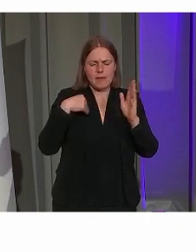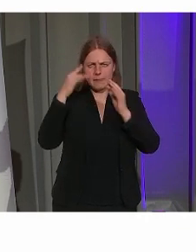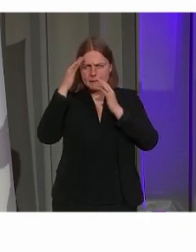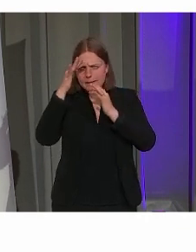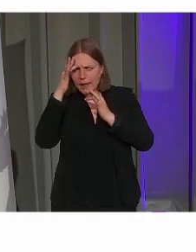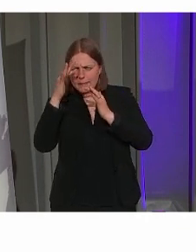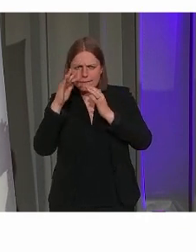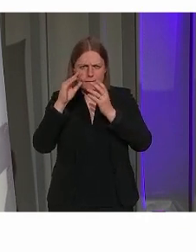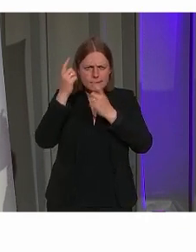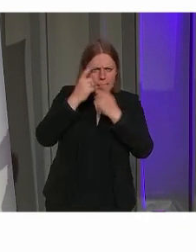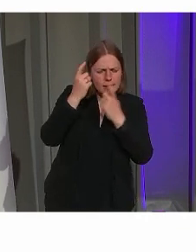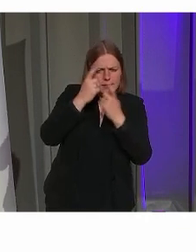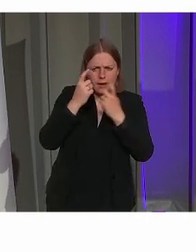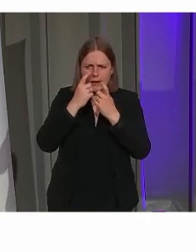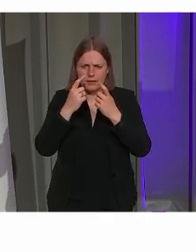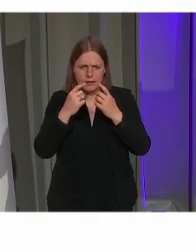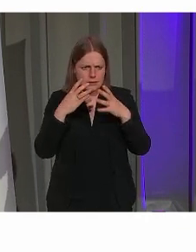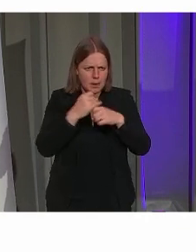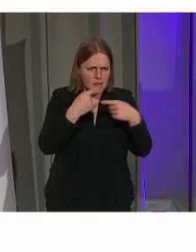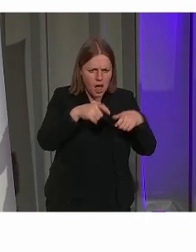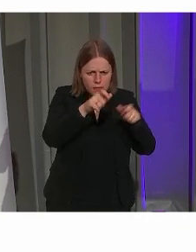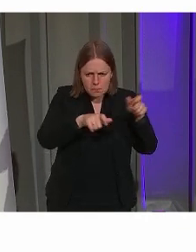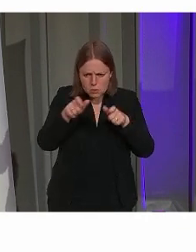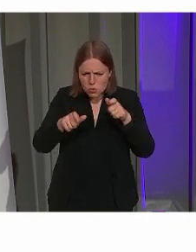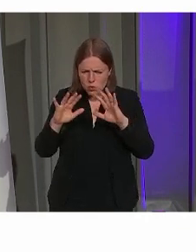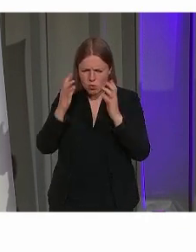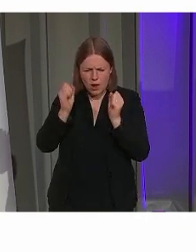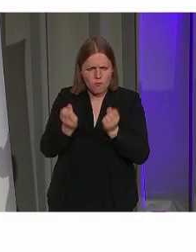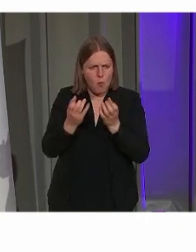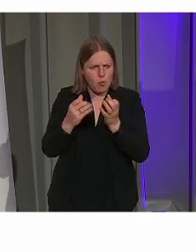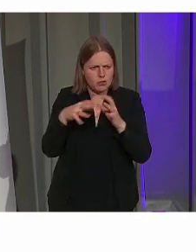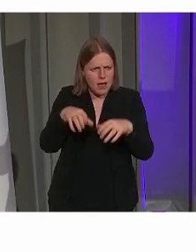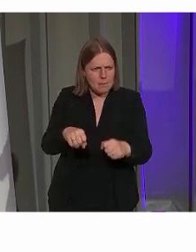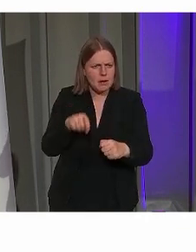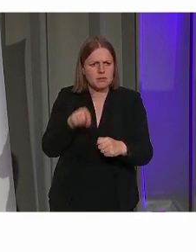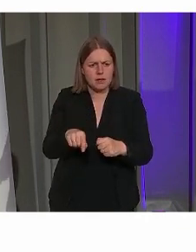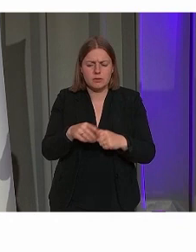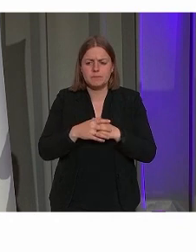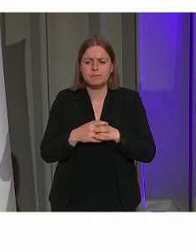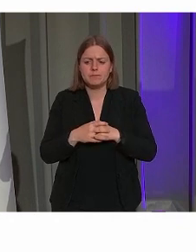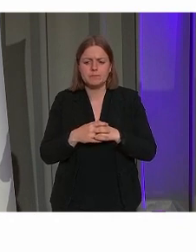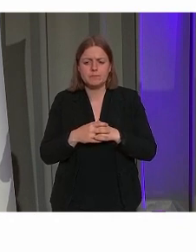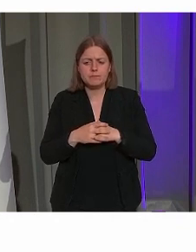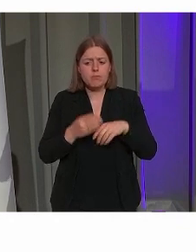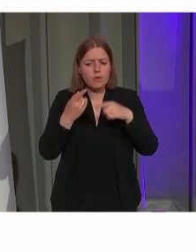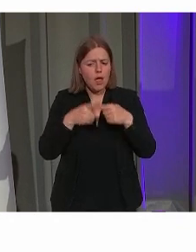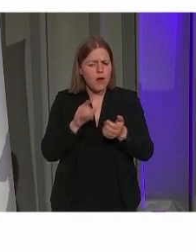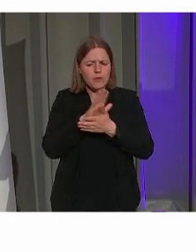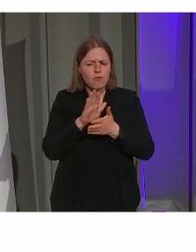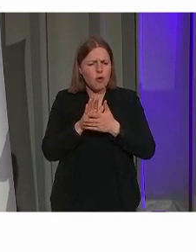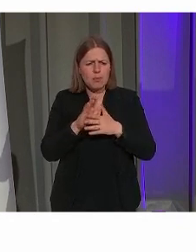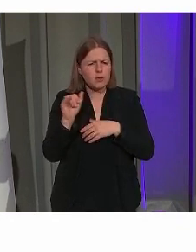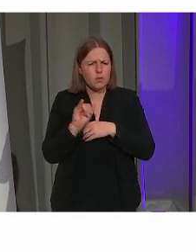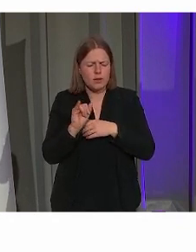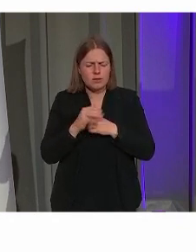So from the beginning onwards, we see it as a requirement, and we think about it in a creative way with all the parties.